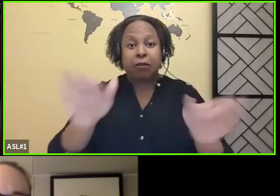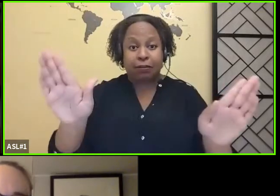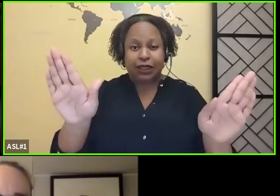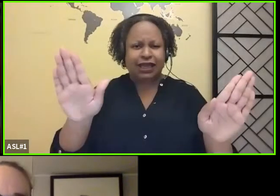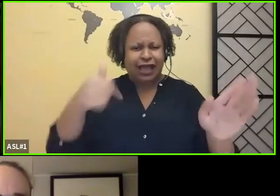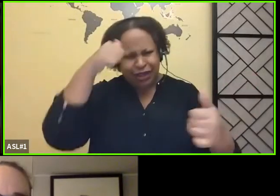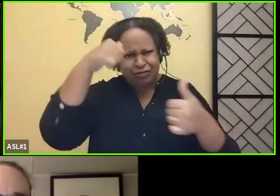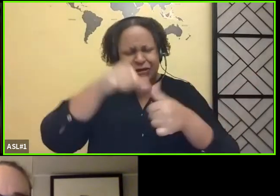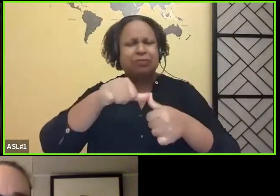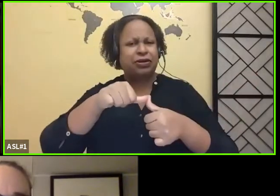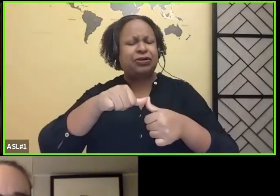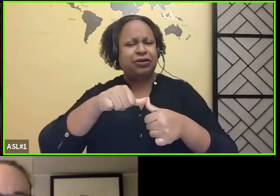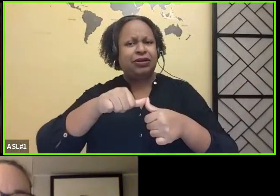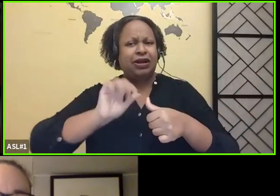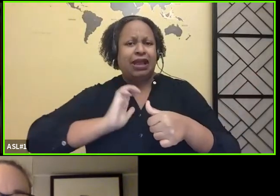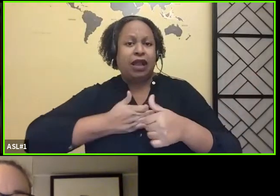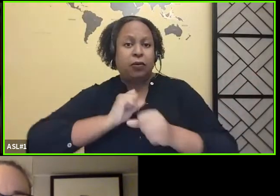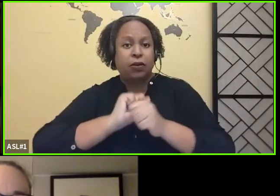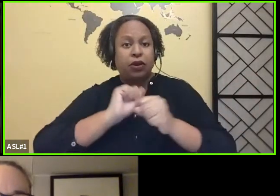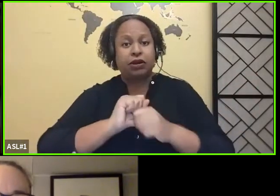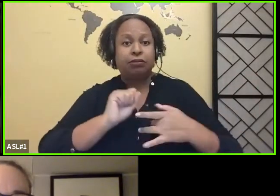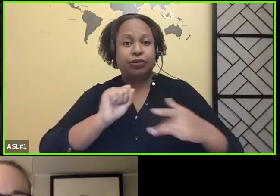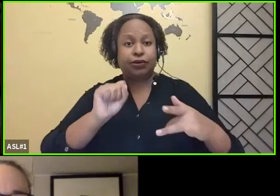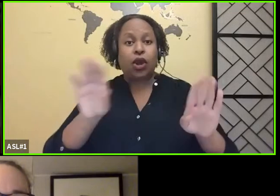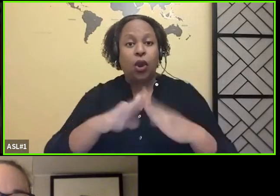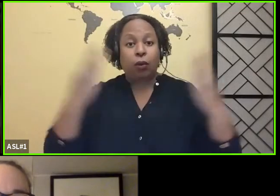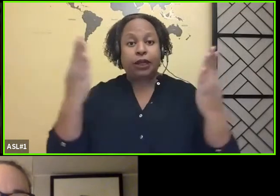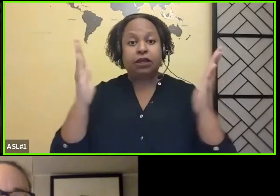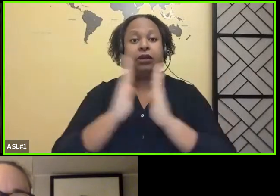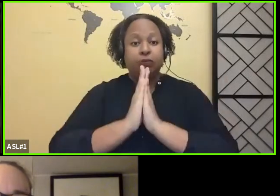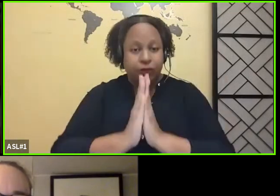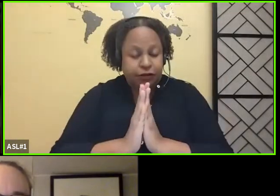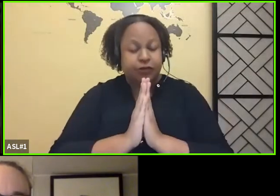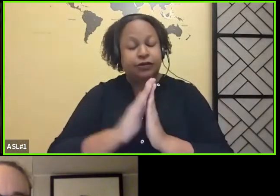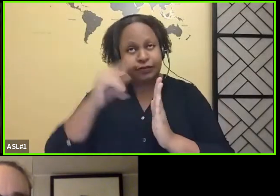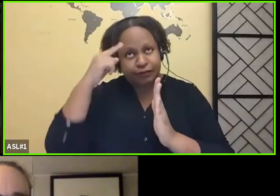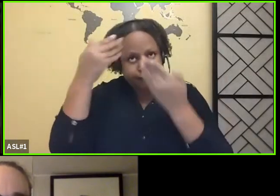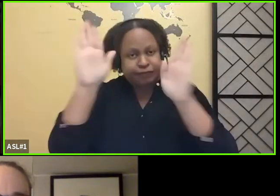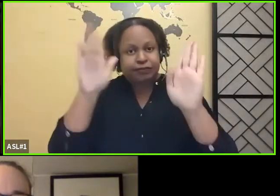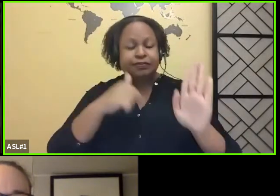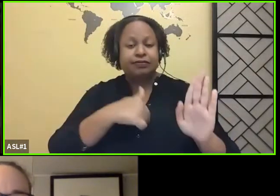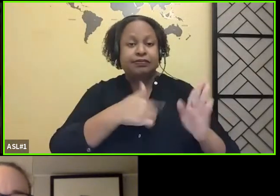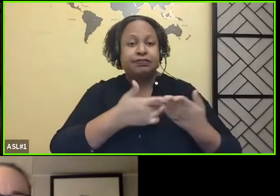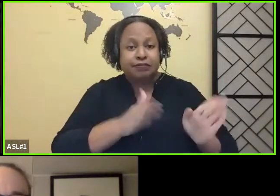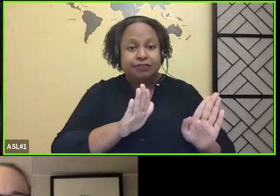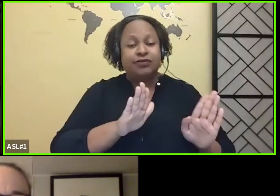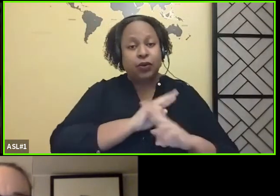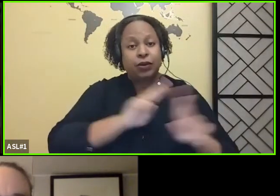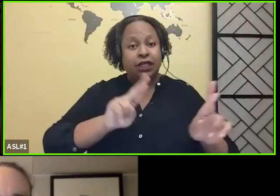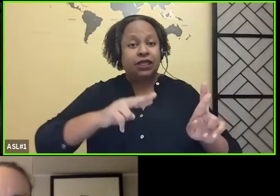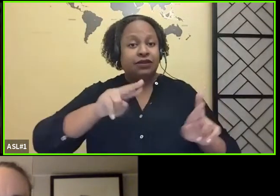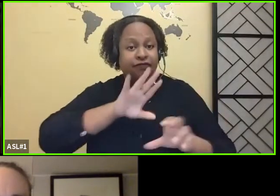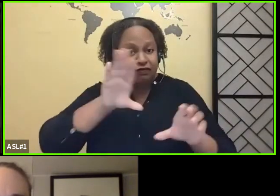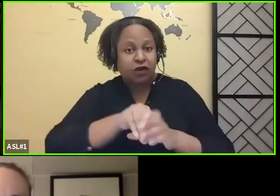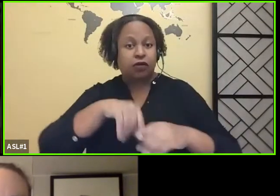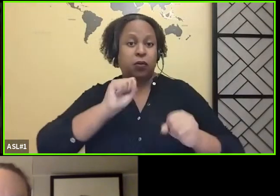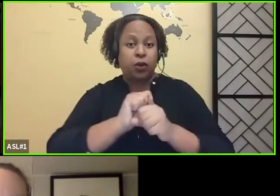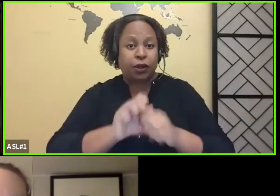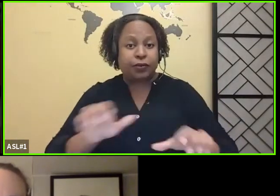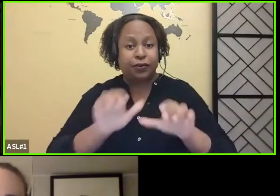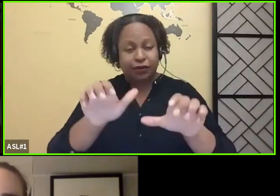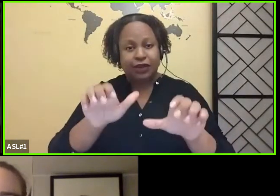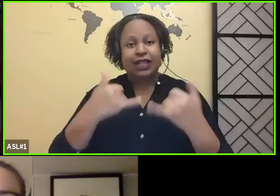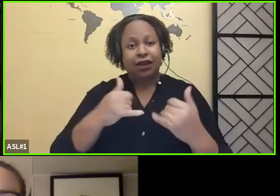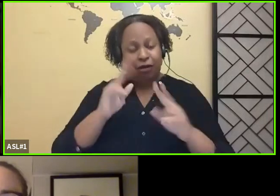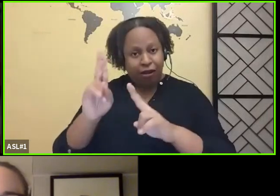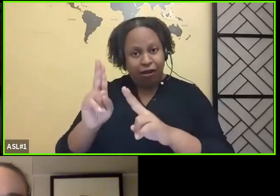opening prayers that she gives that open our hearts and our minds to the work that we're about to do. So it's a privilege to introduce her